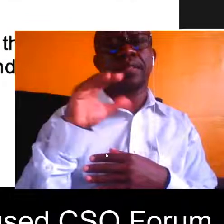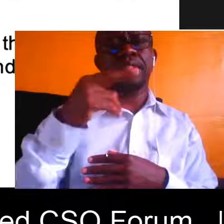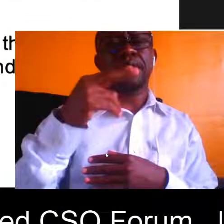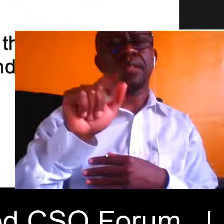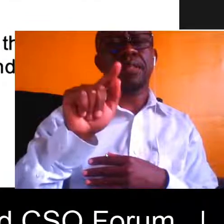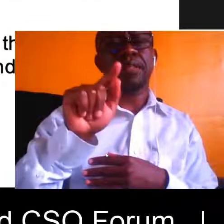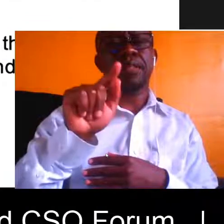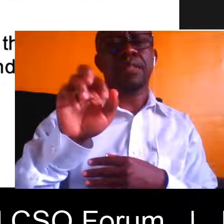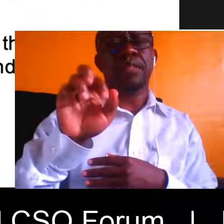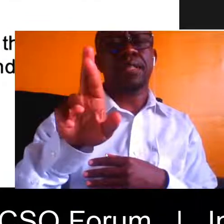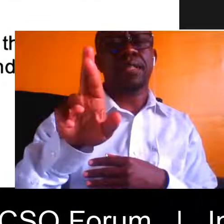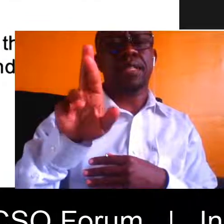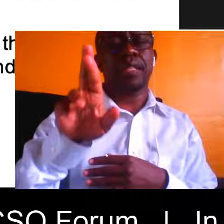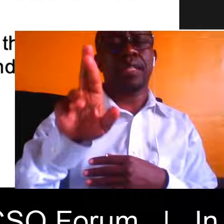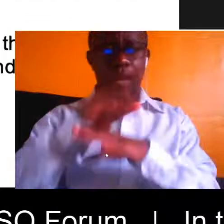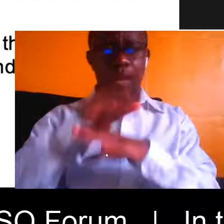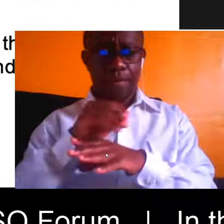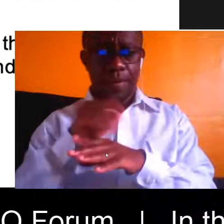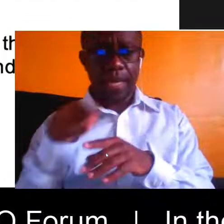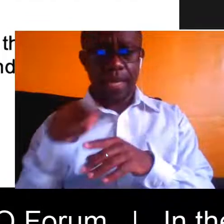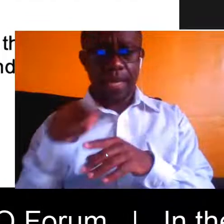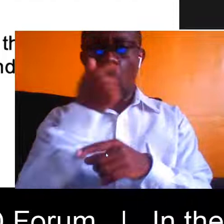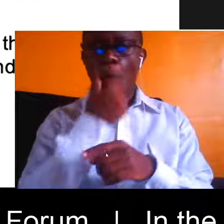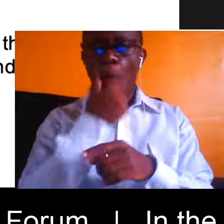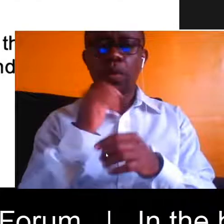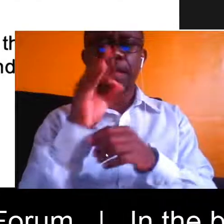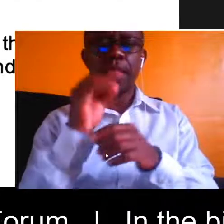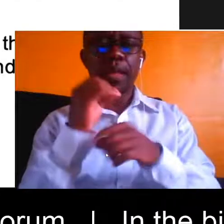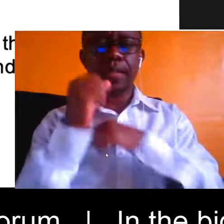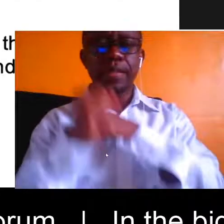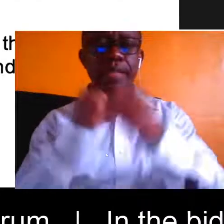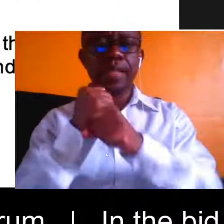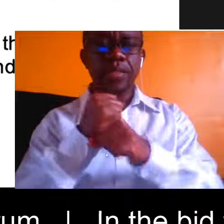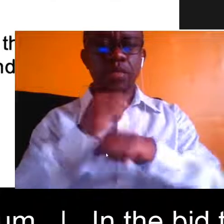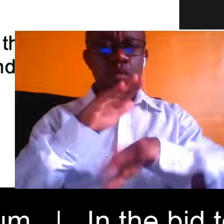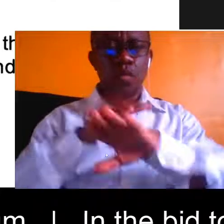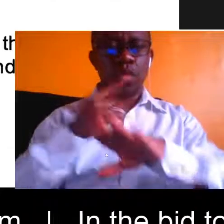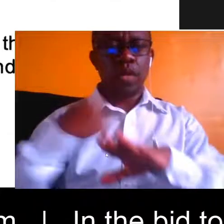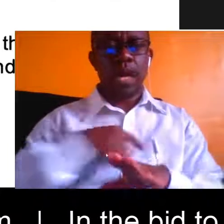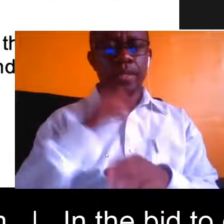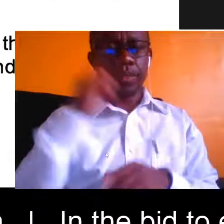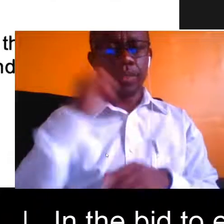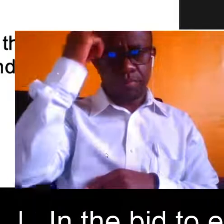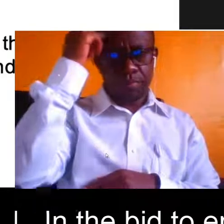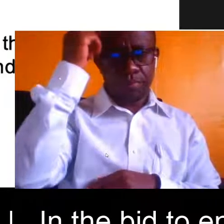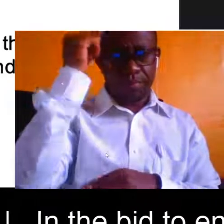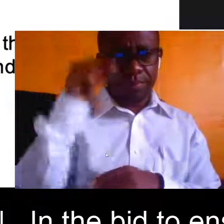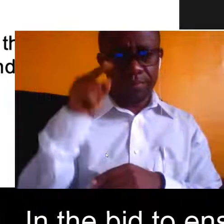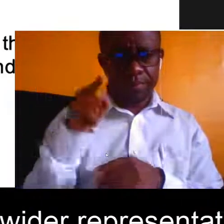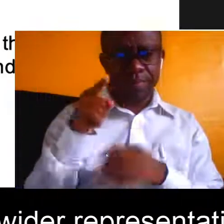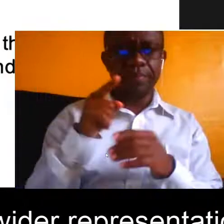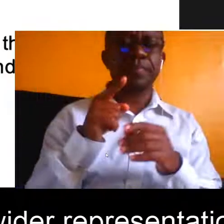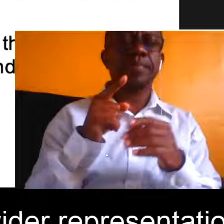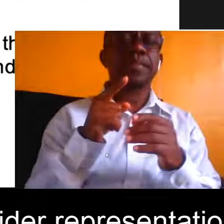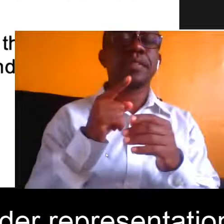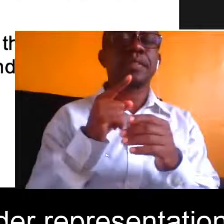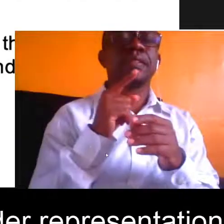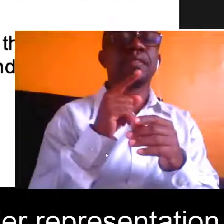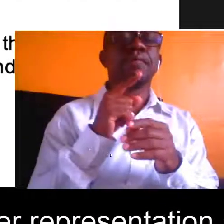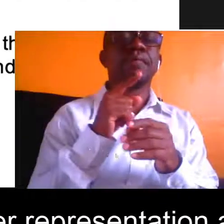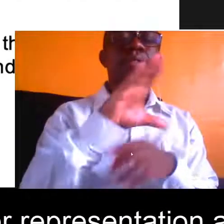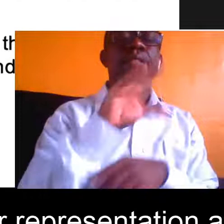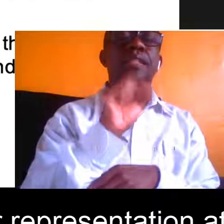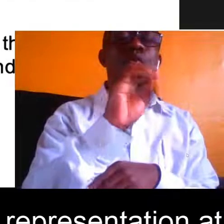and therefore there's need to reflect on the engagement of CSOs across the continent on the role of